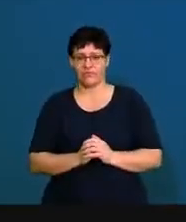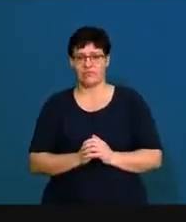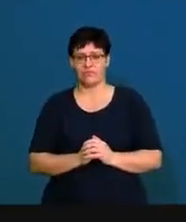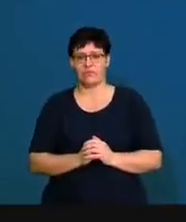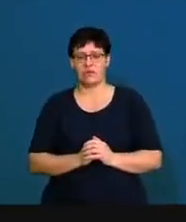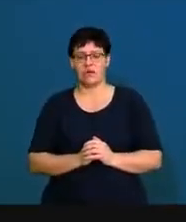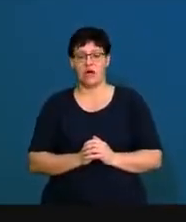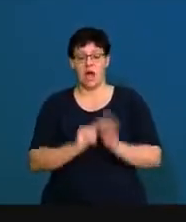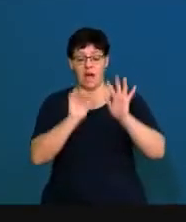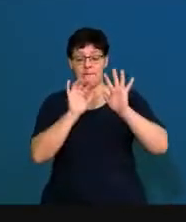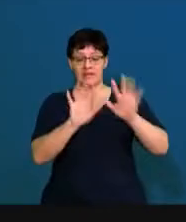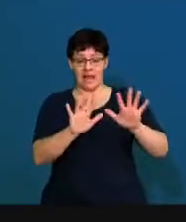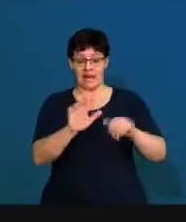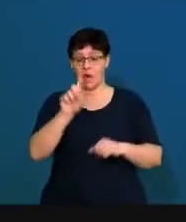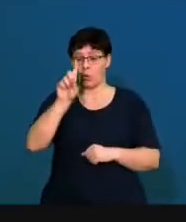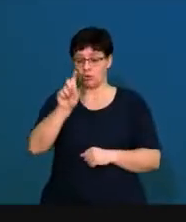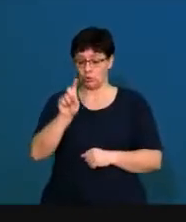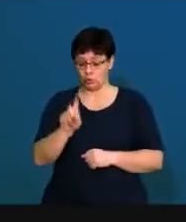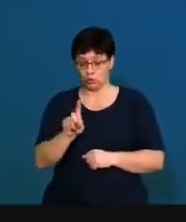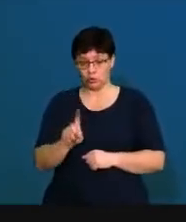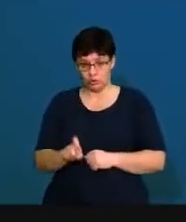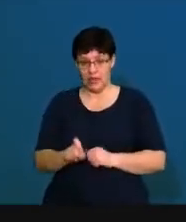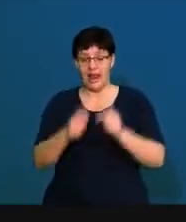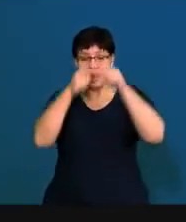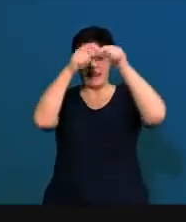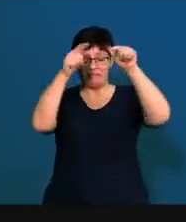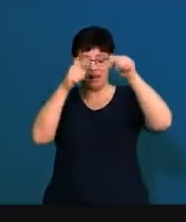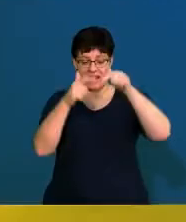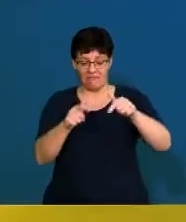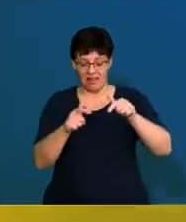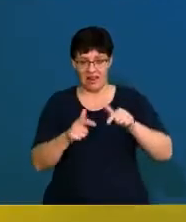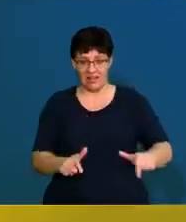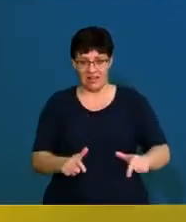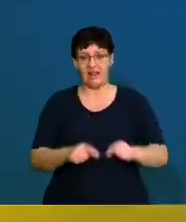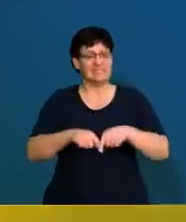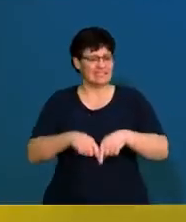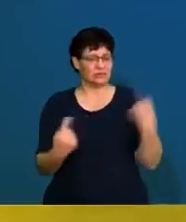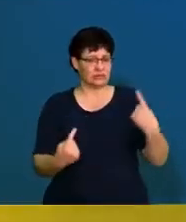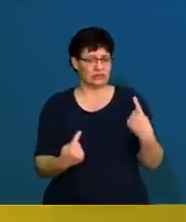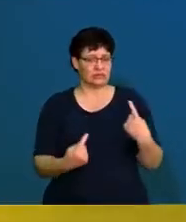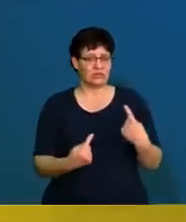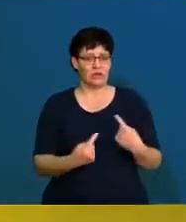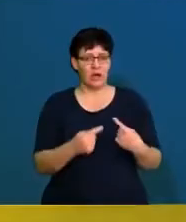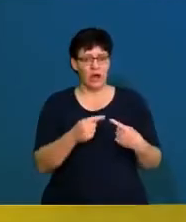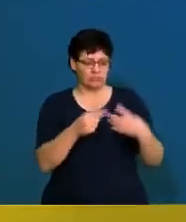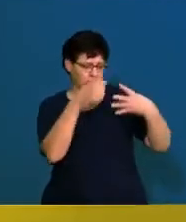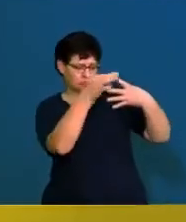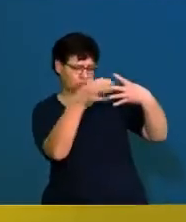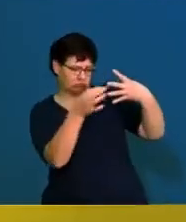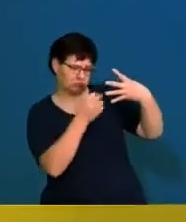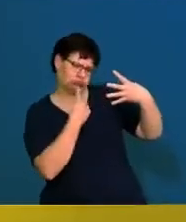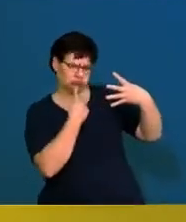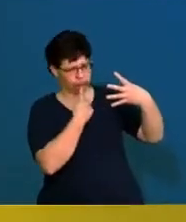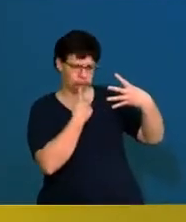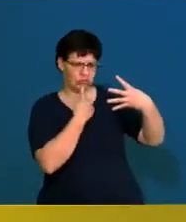10 questions of different levels. Not all the multiple choice questions are about what you